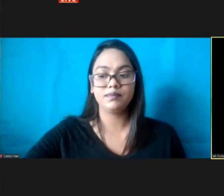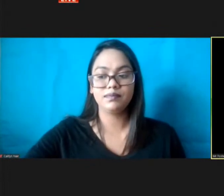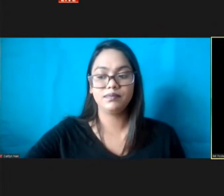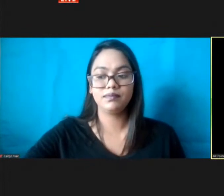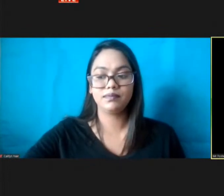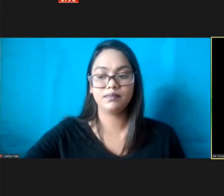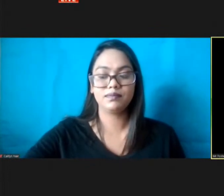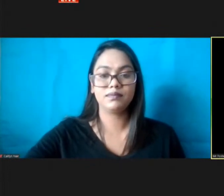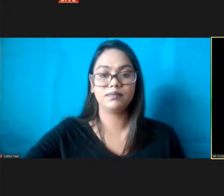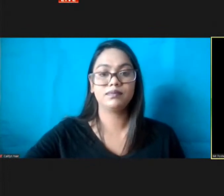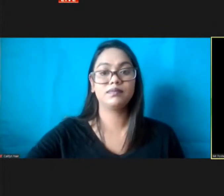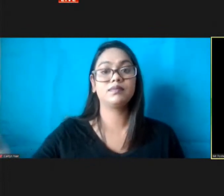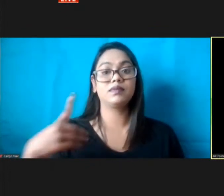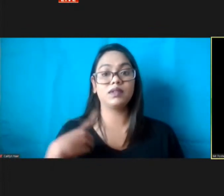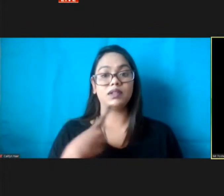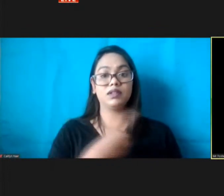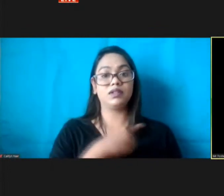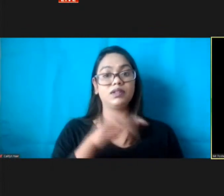Dr. Shabalala.